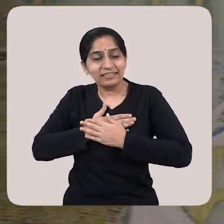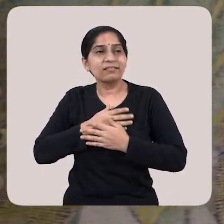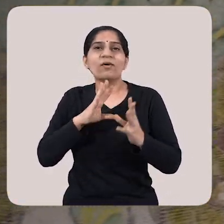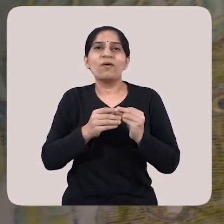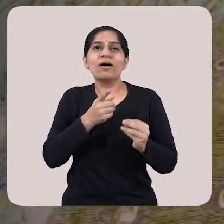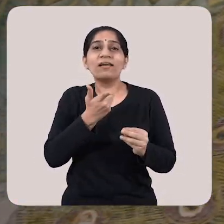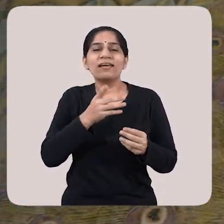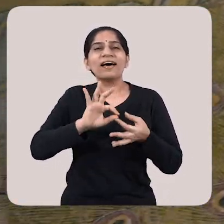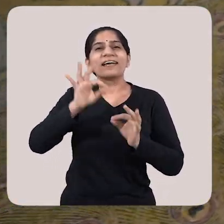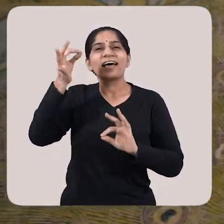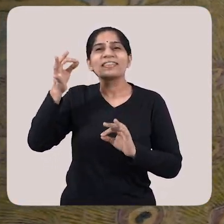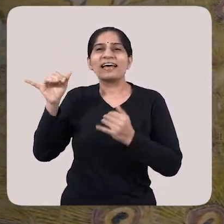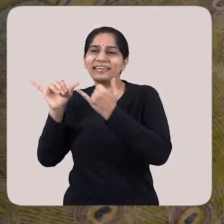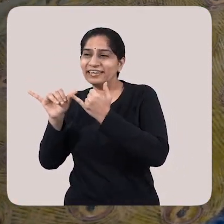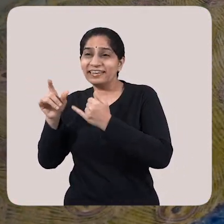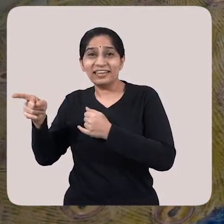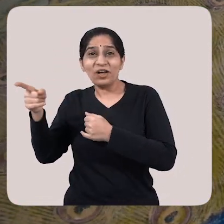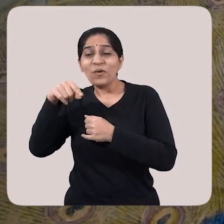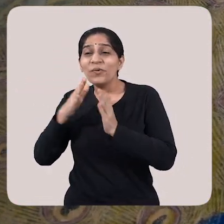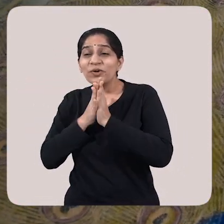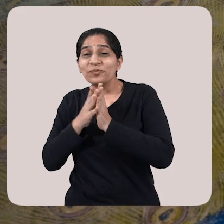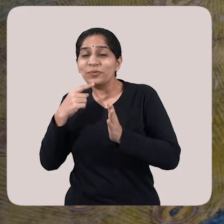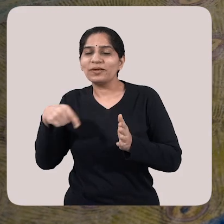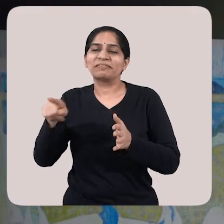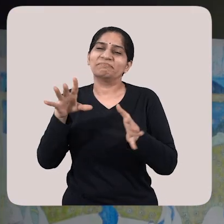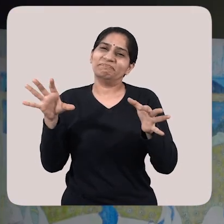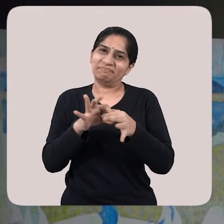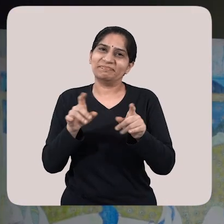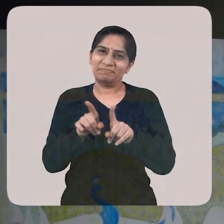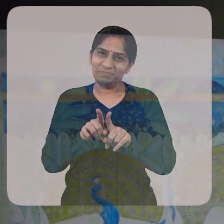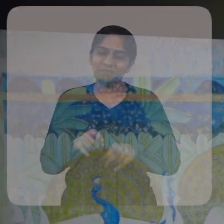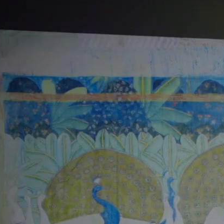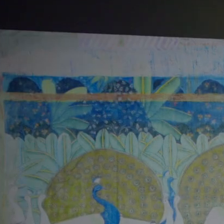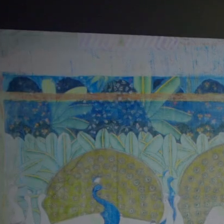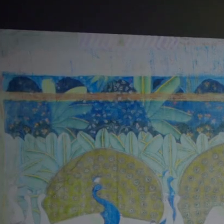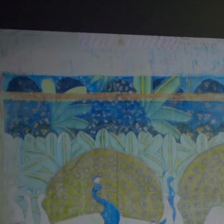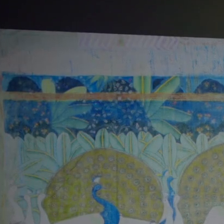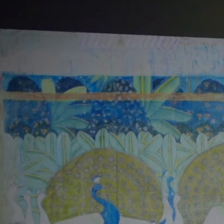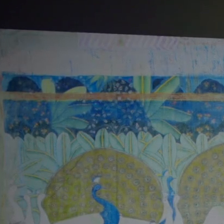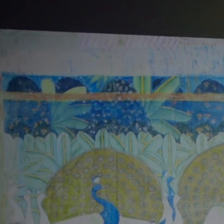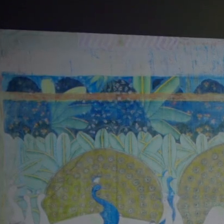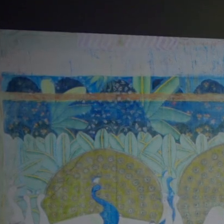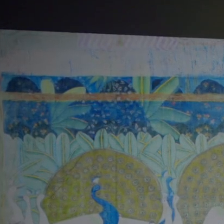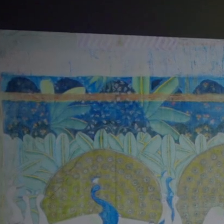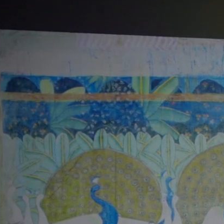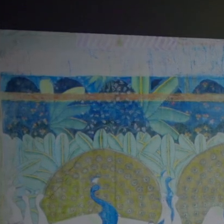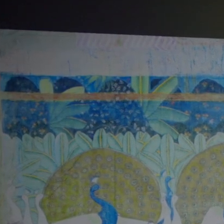metaphor for the love, honor, and devotion shared between Radha, Krishna, and their devotees.